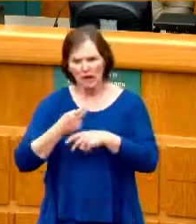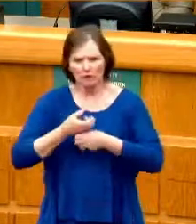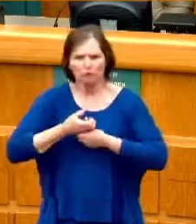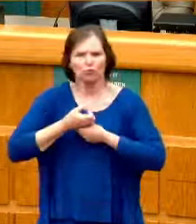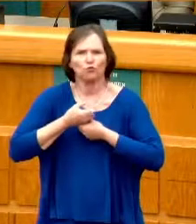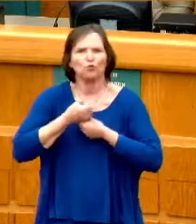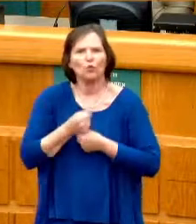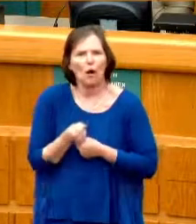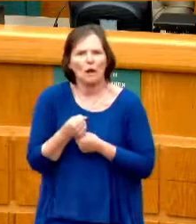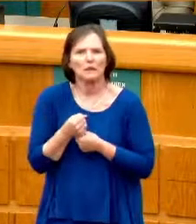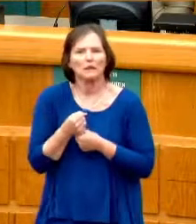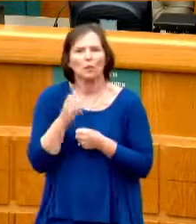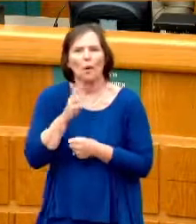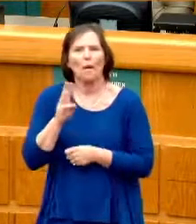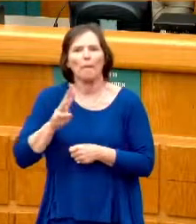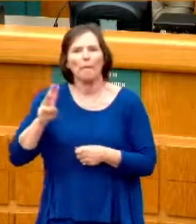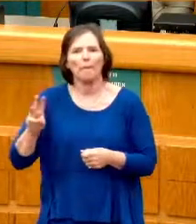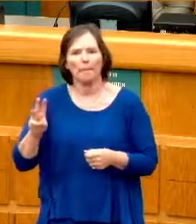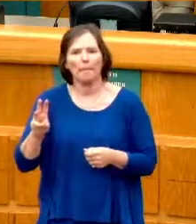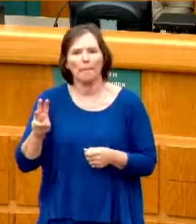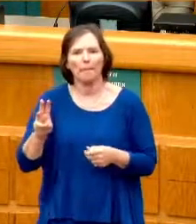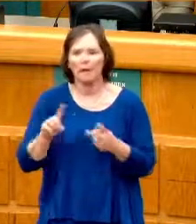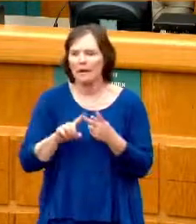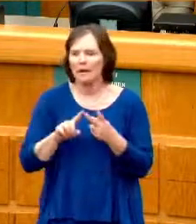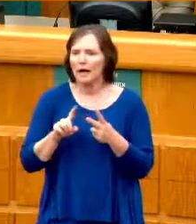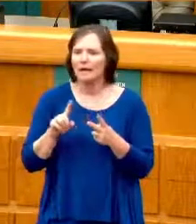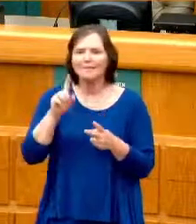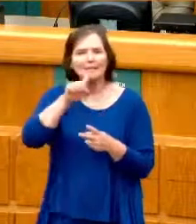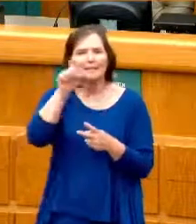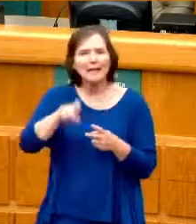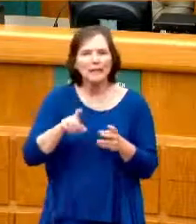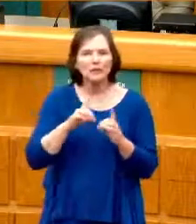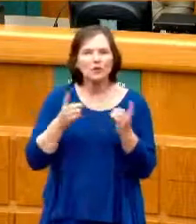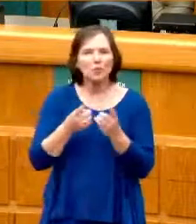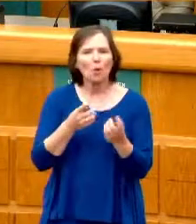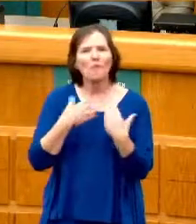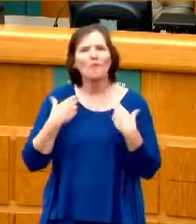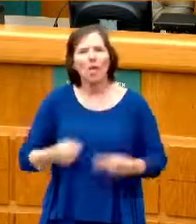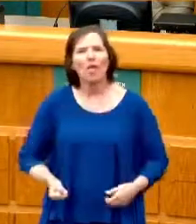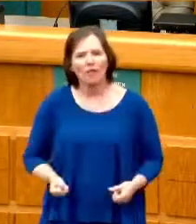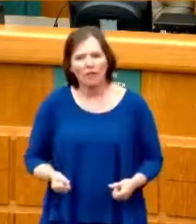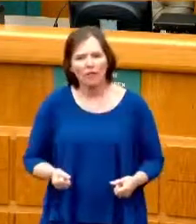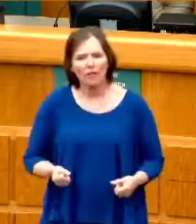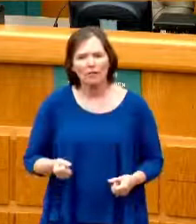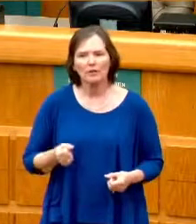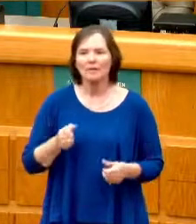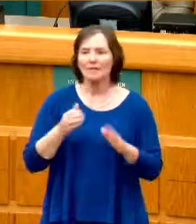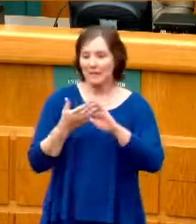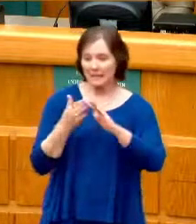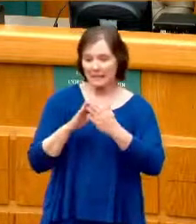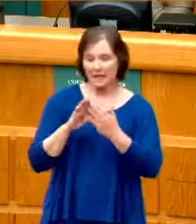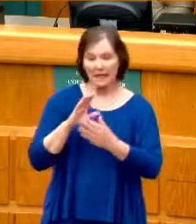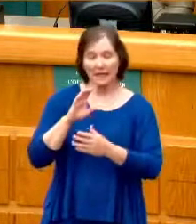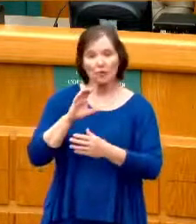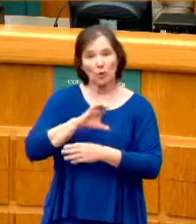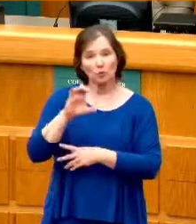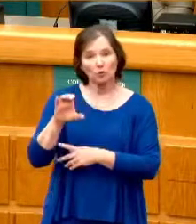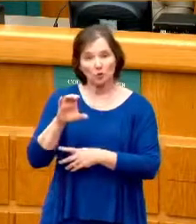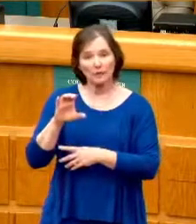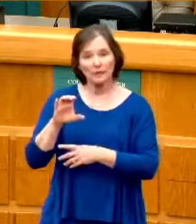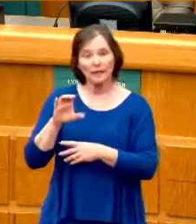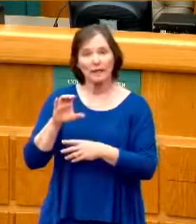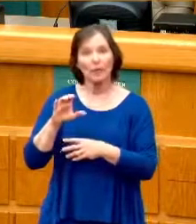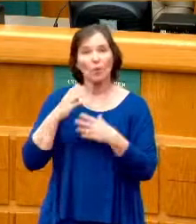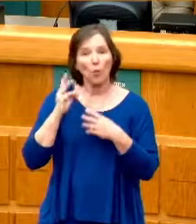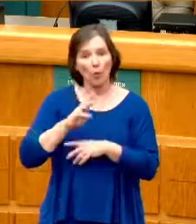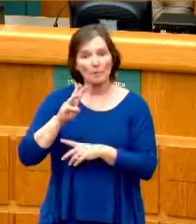Health Services website. Look to the City County Health website. These are trusted sources. Don't be fooled